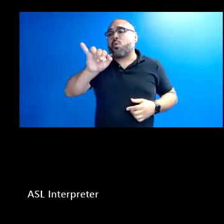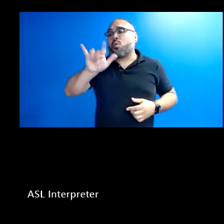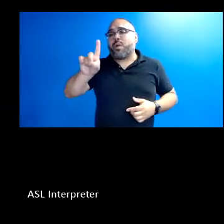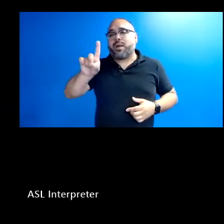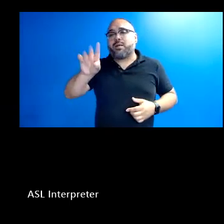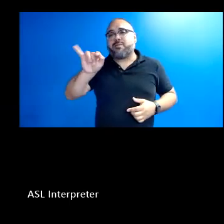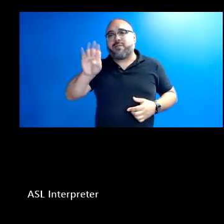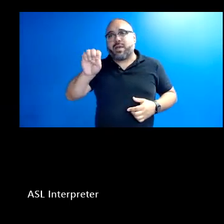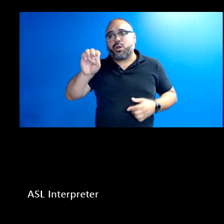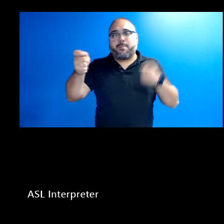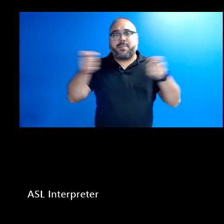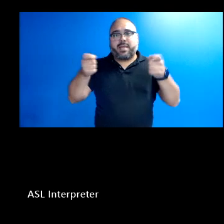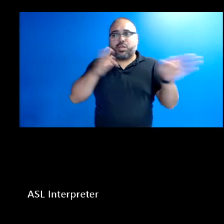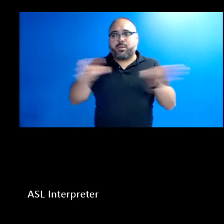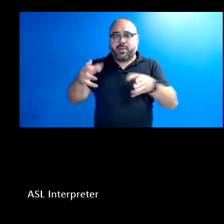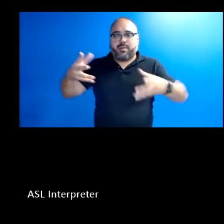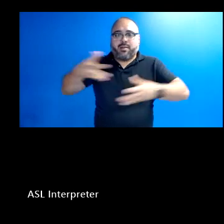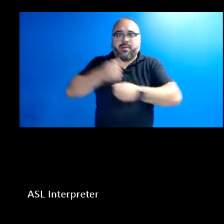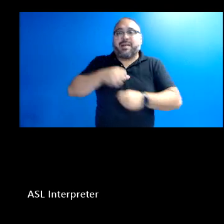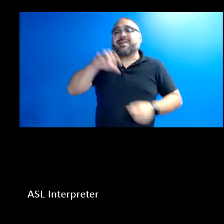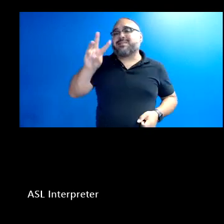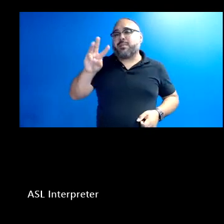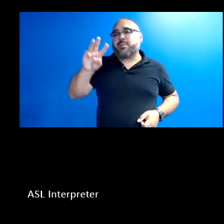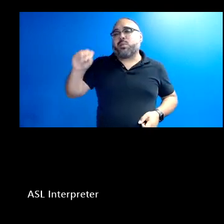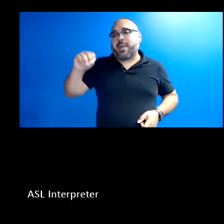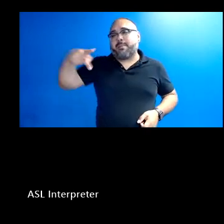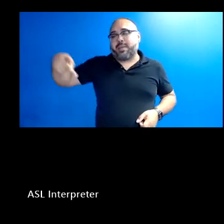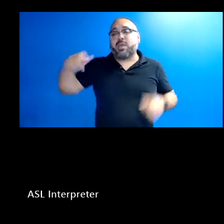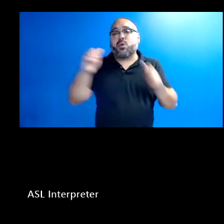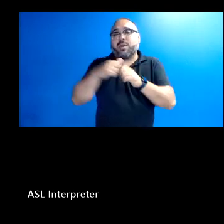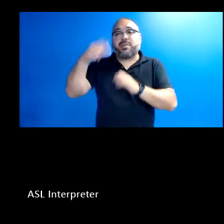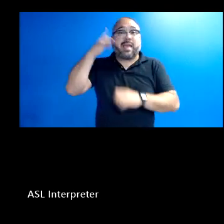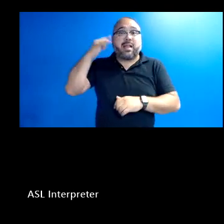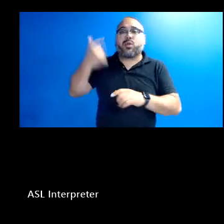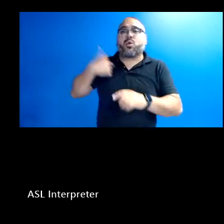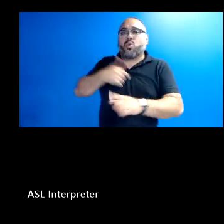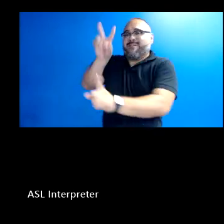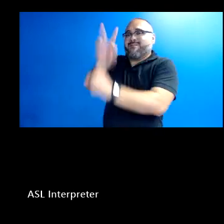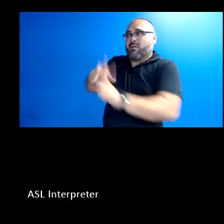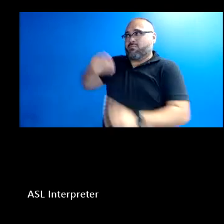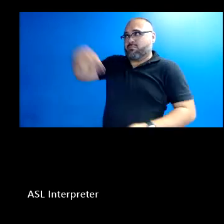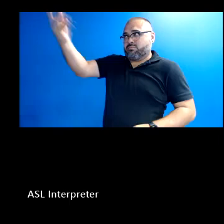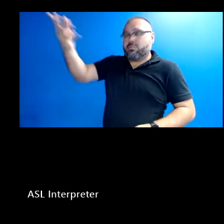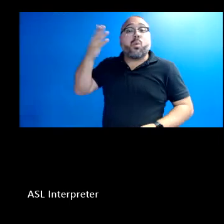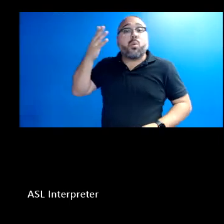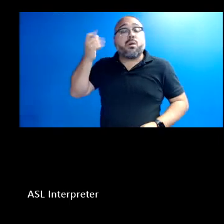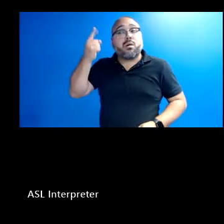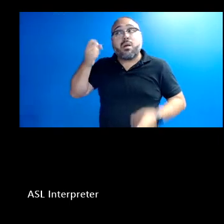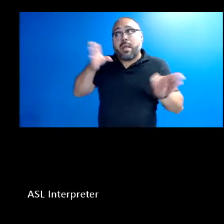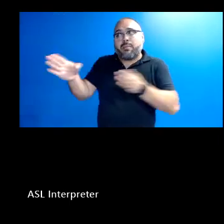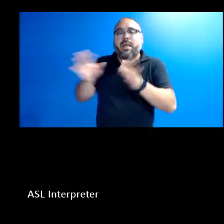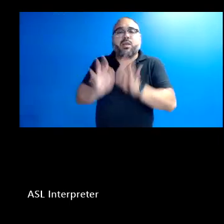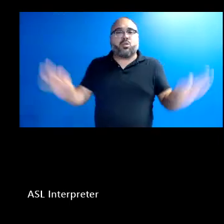or short, WMP, with the state of California. This plan is very important because it outlays all the